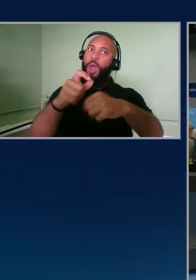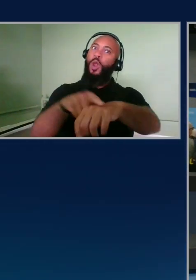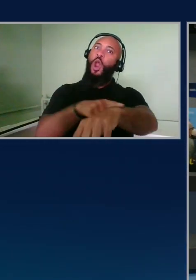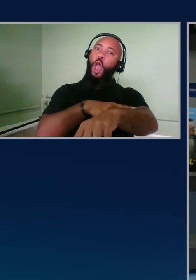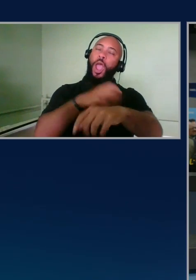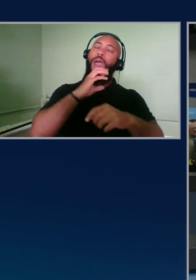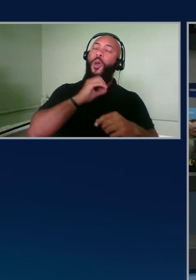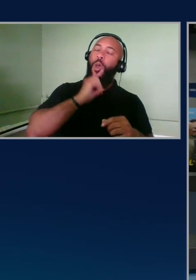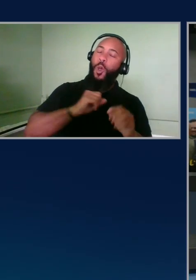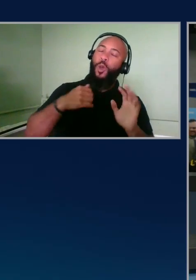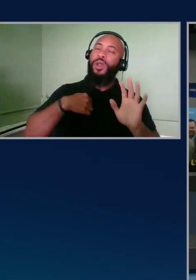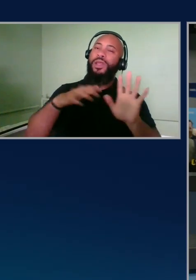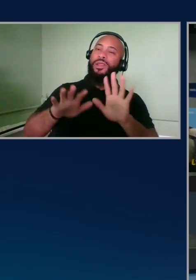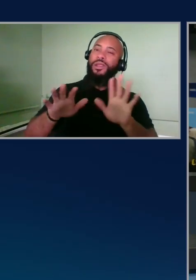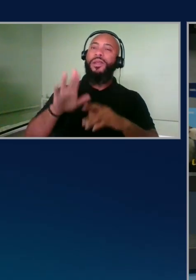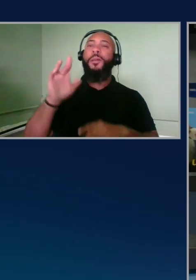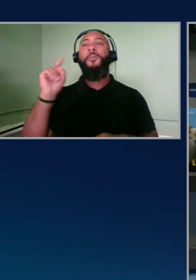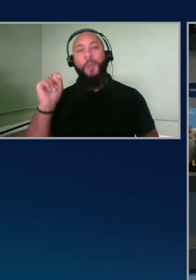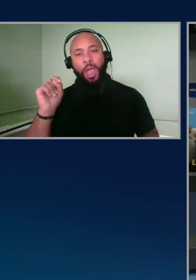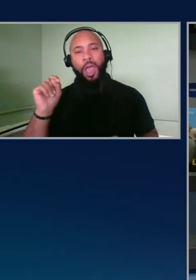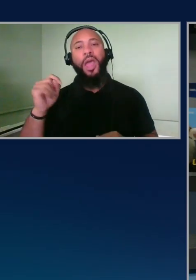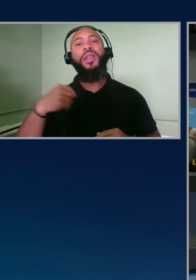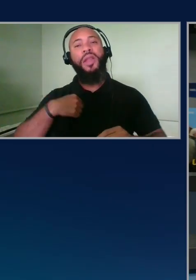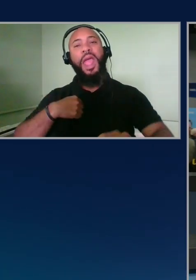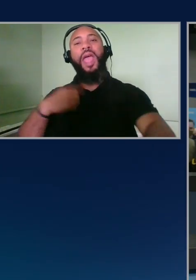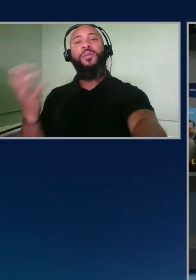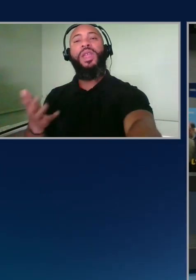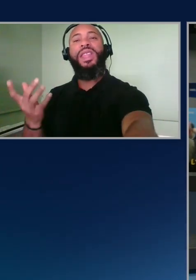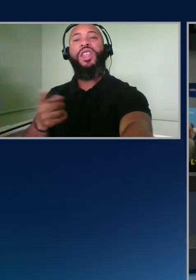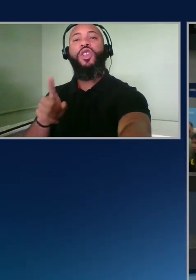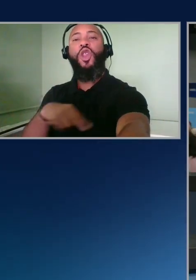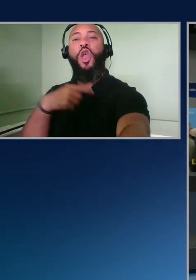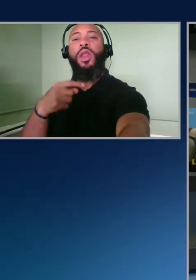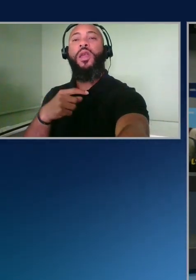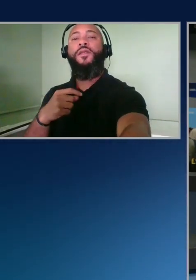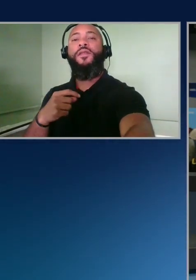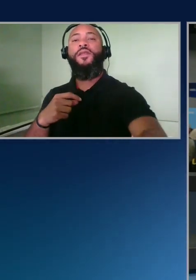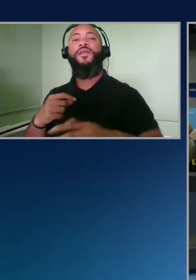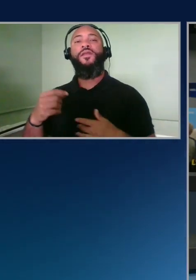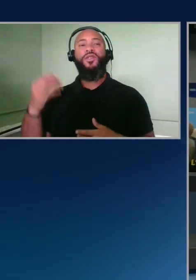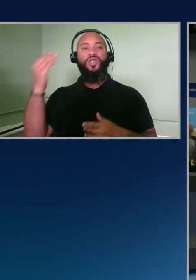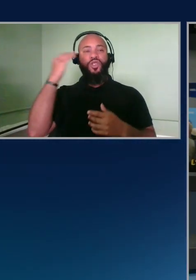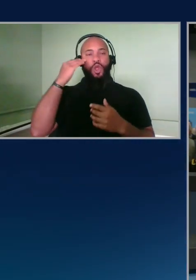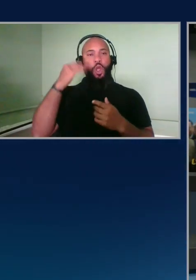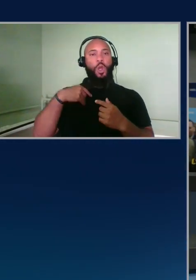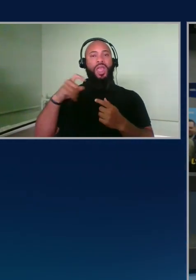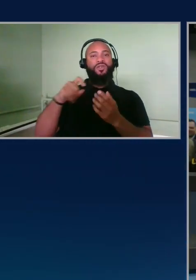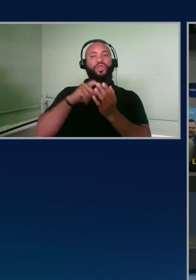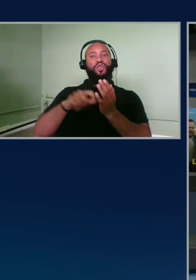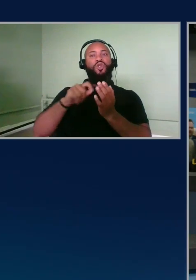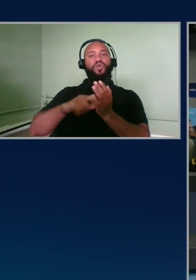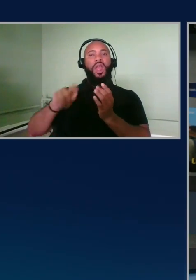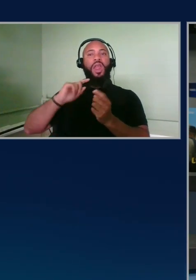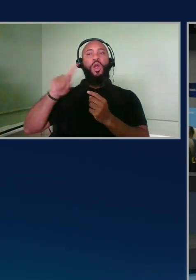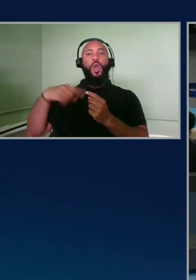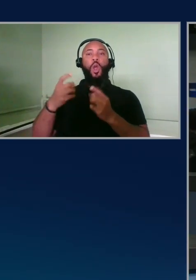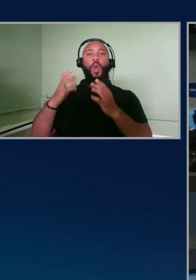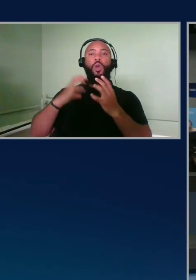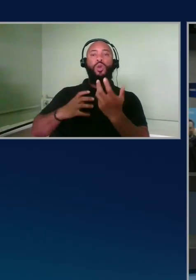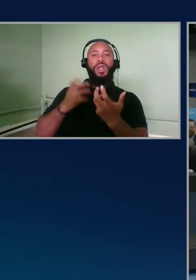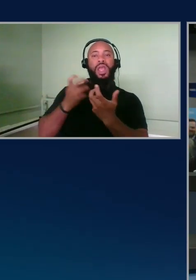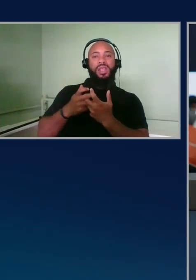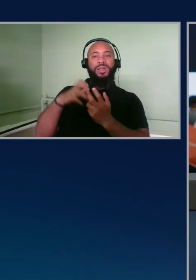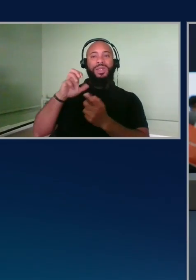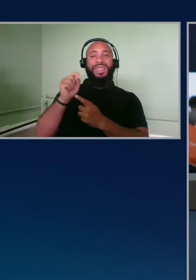But I've been around long enough to where we had to write our own custom ETL pipelines and jobs, and it